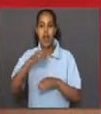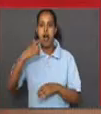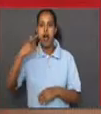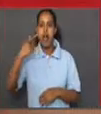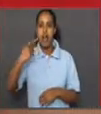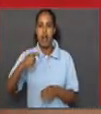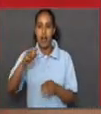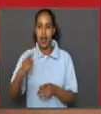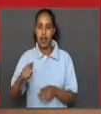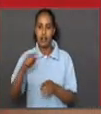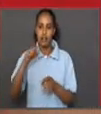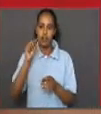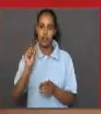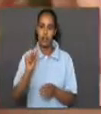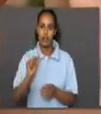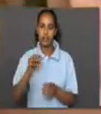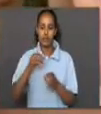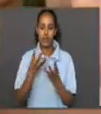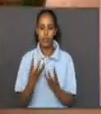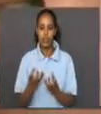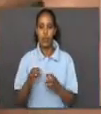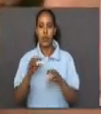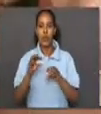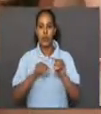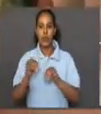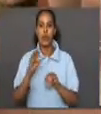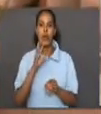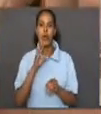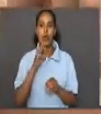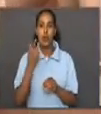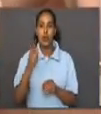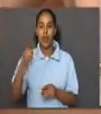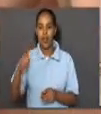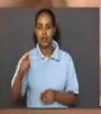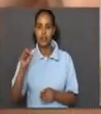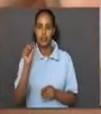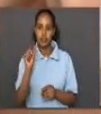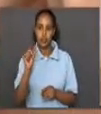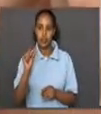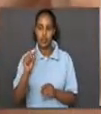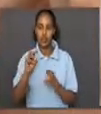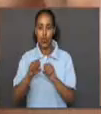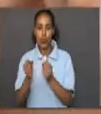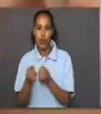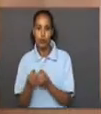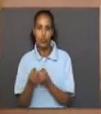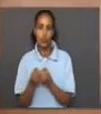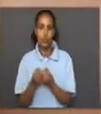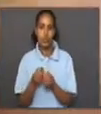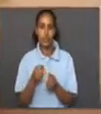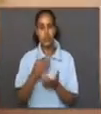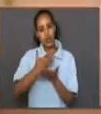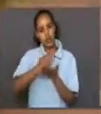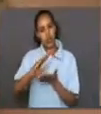algae in slow-moving water. When algae dies and decomposes,